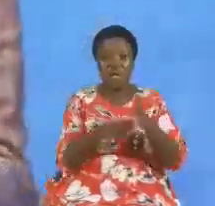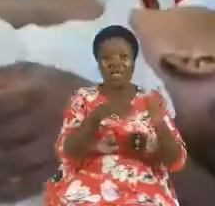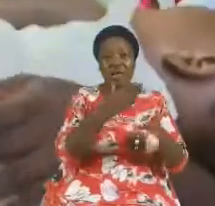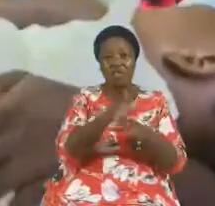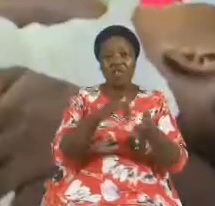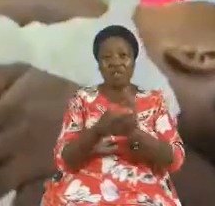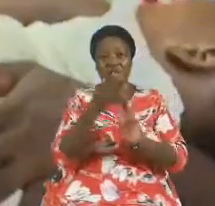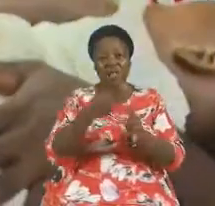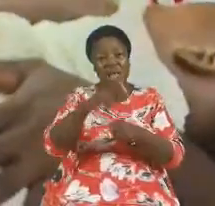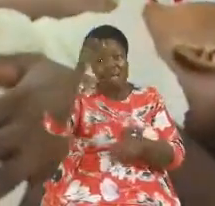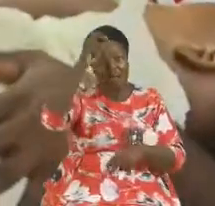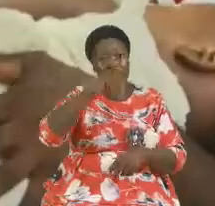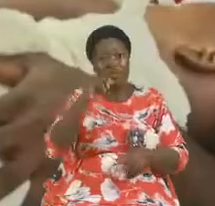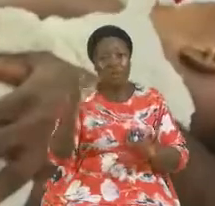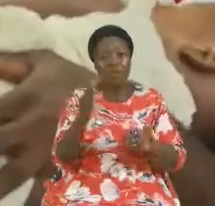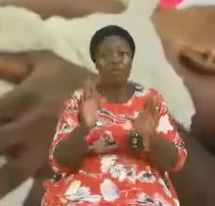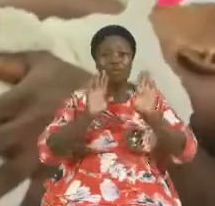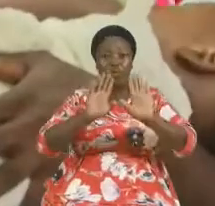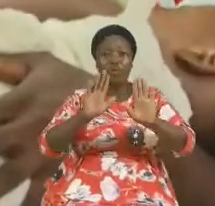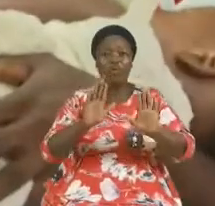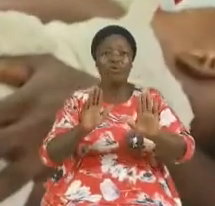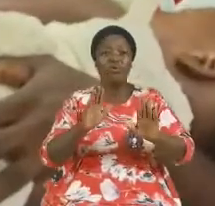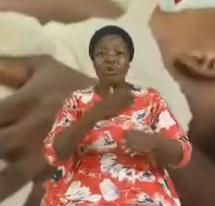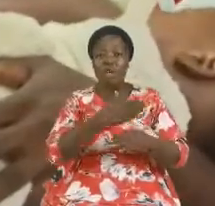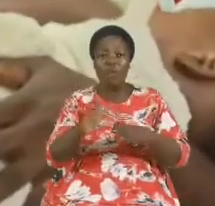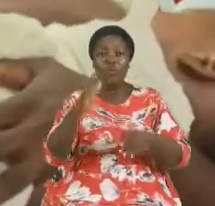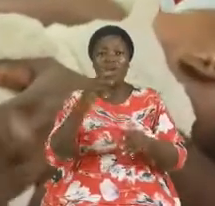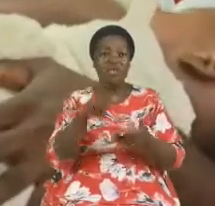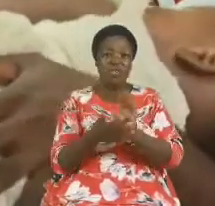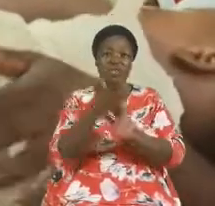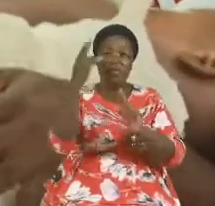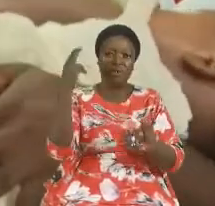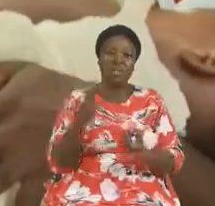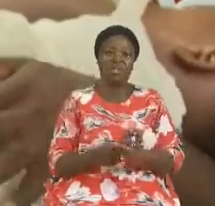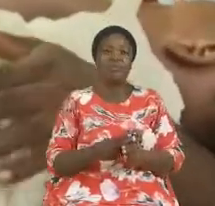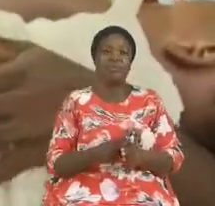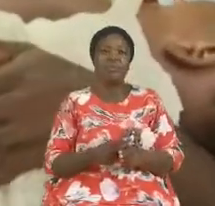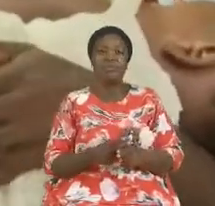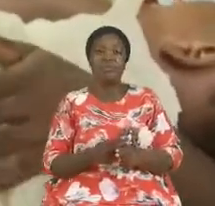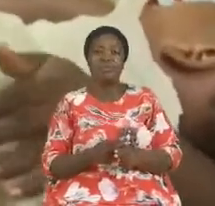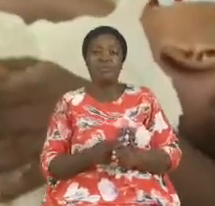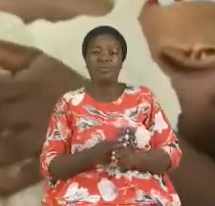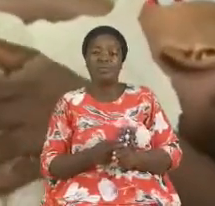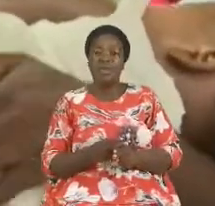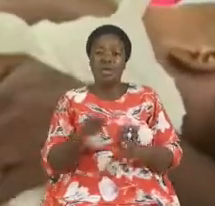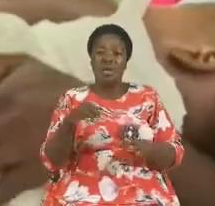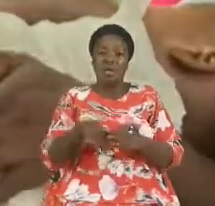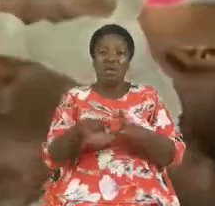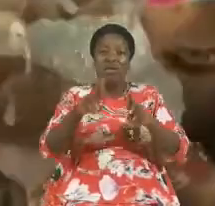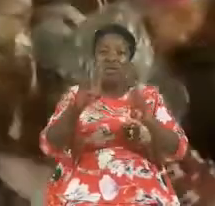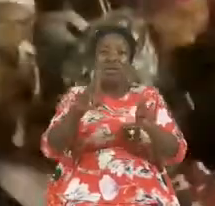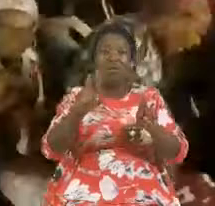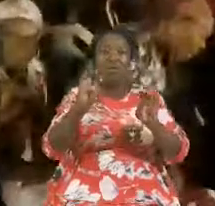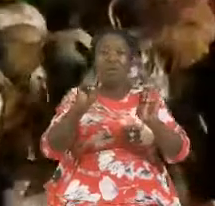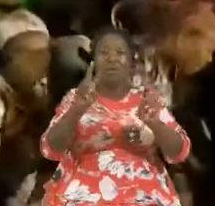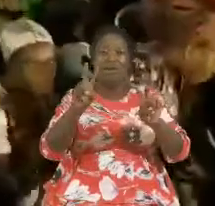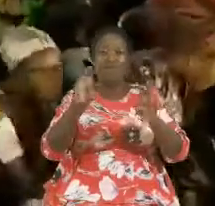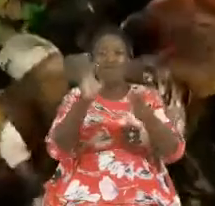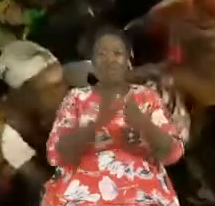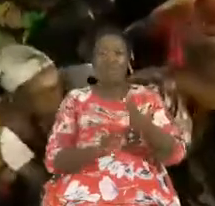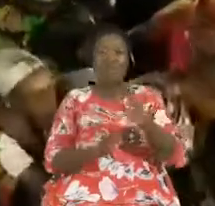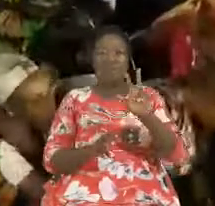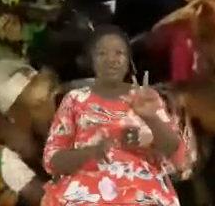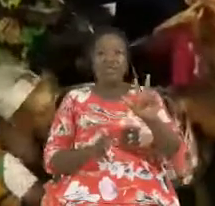be a castaway. Satan will not pull you back into the world anymore in Jesus'